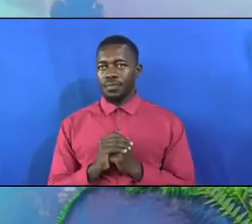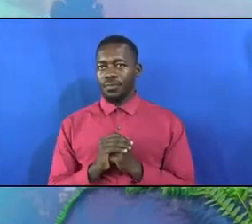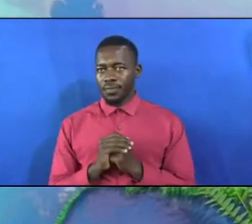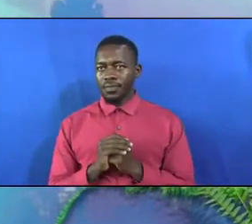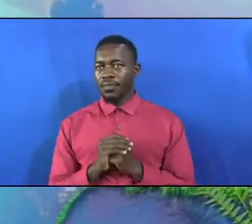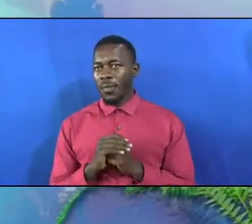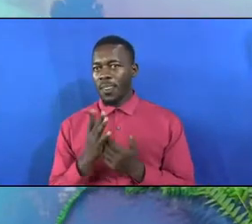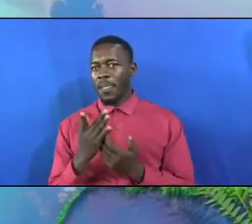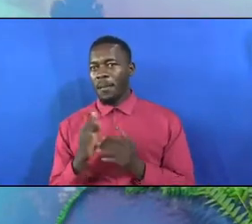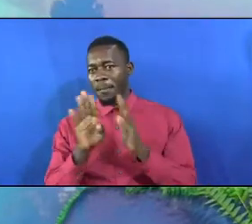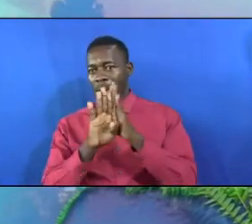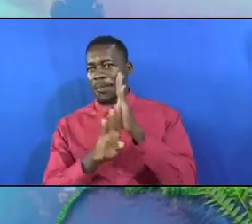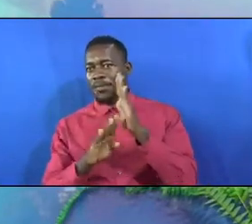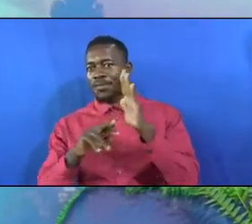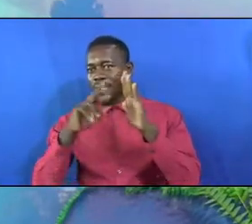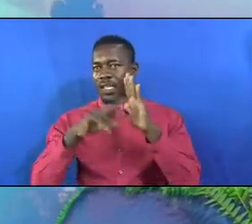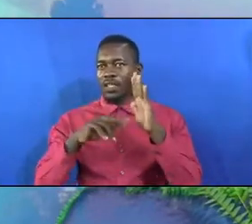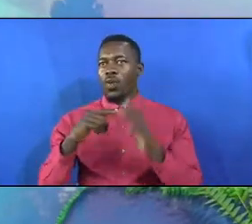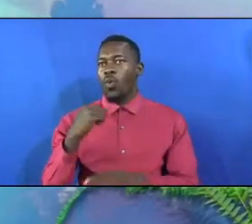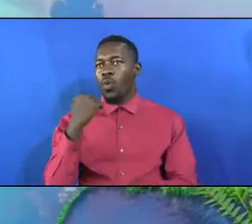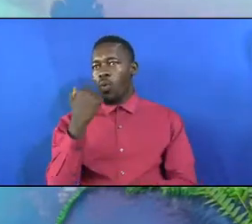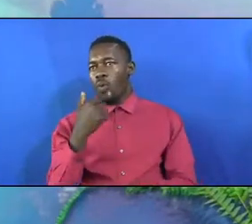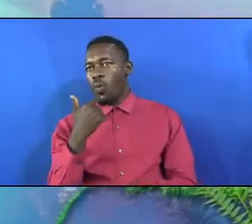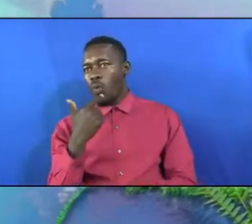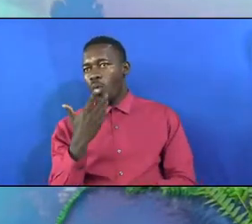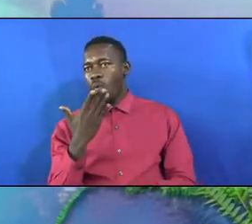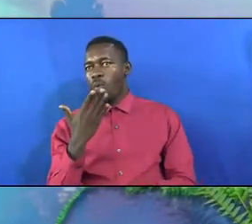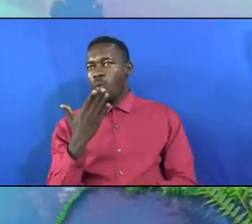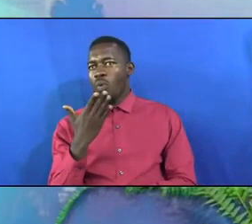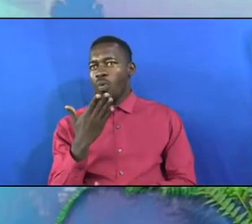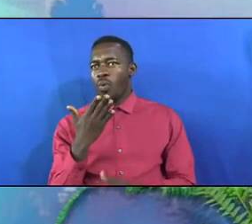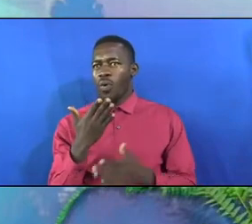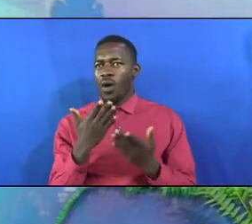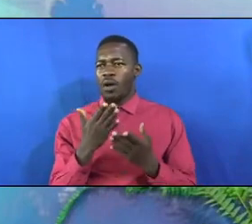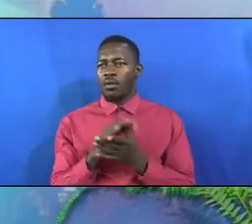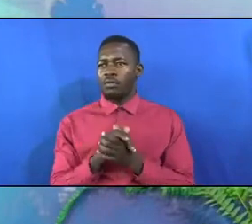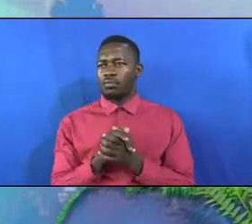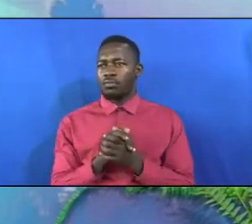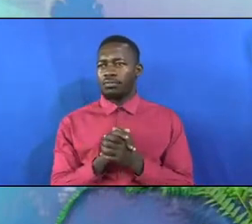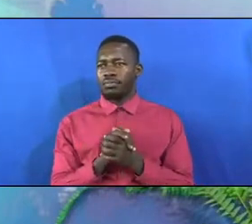that this is actually the moment when Jesus